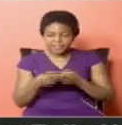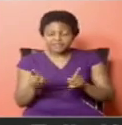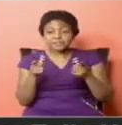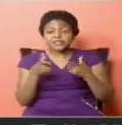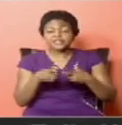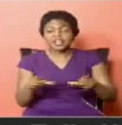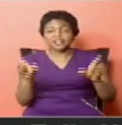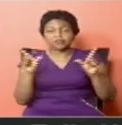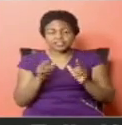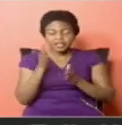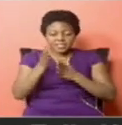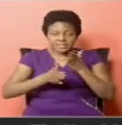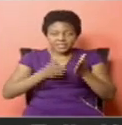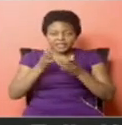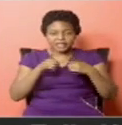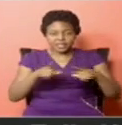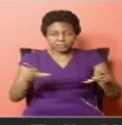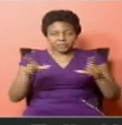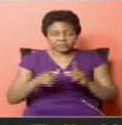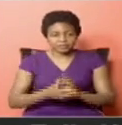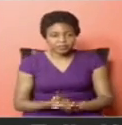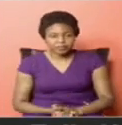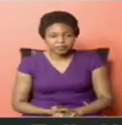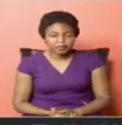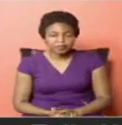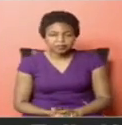of language, sign language.